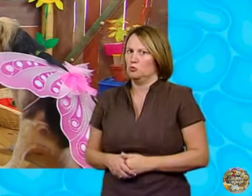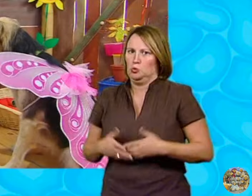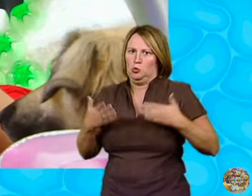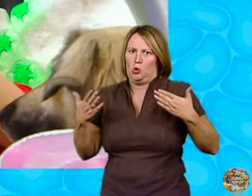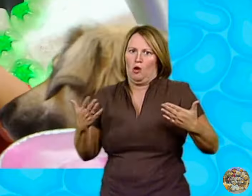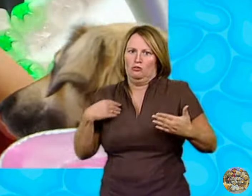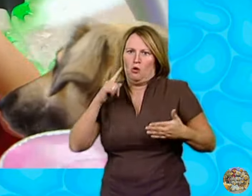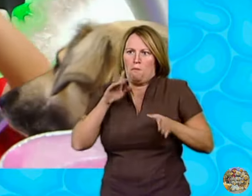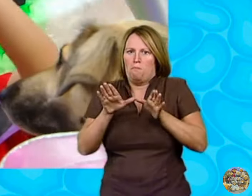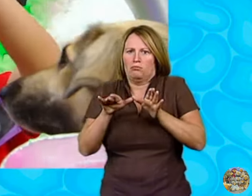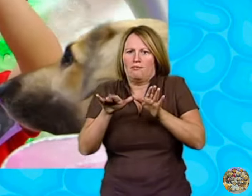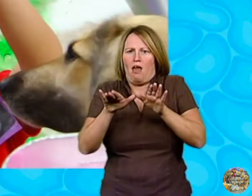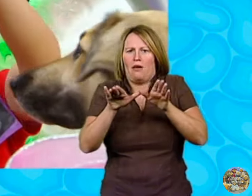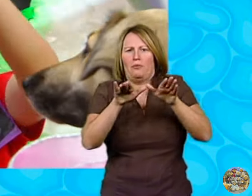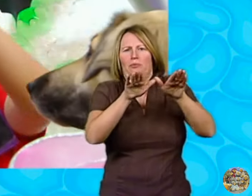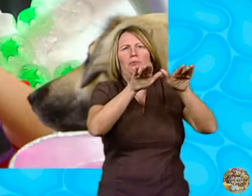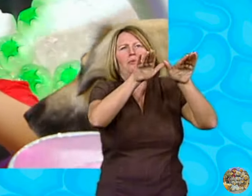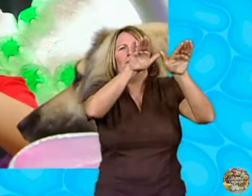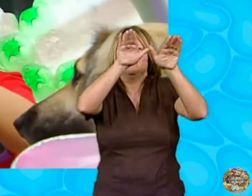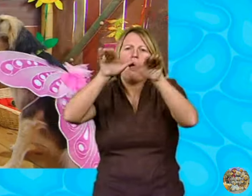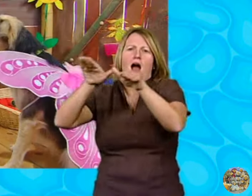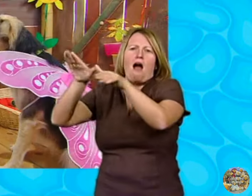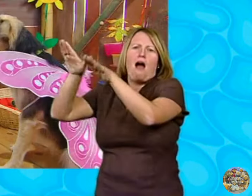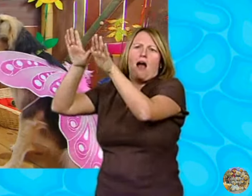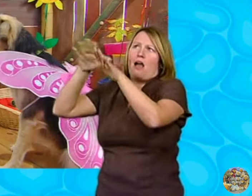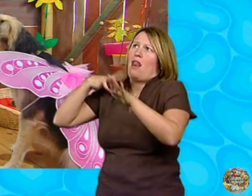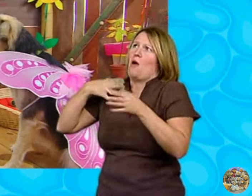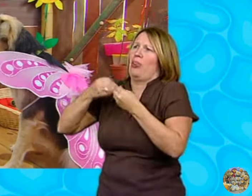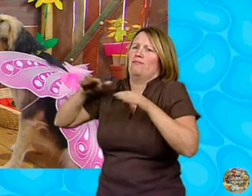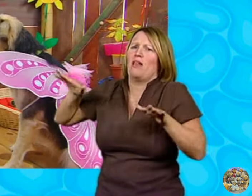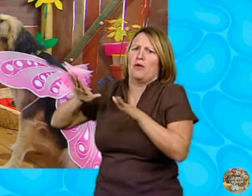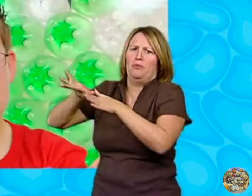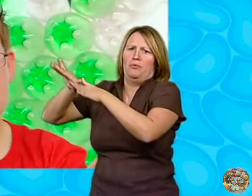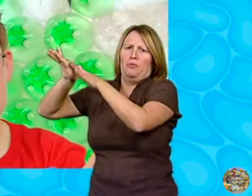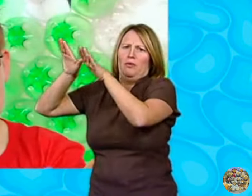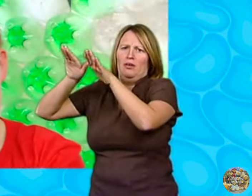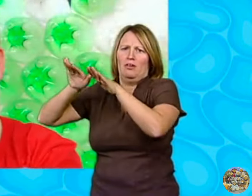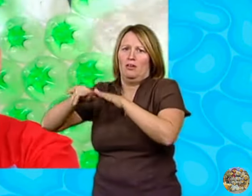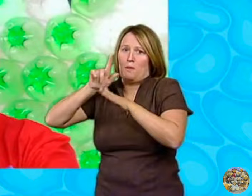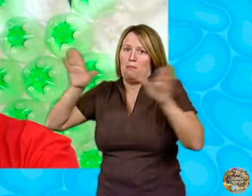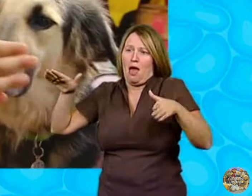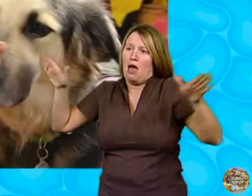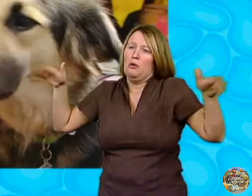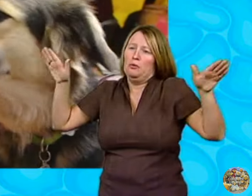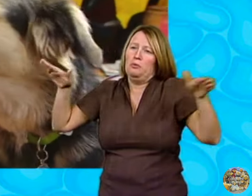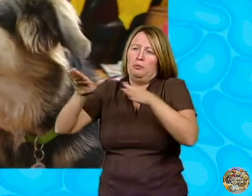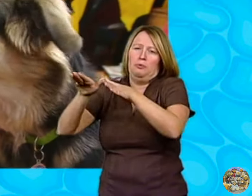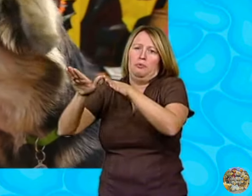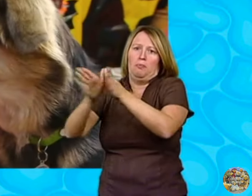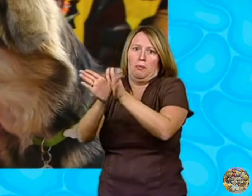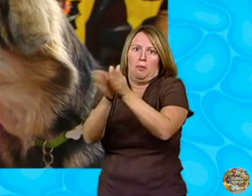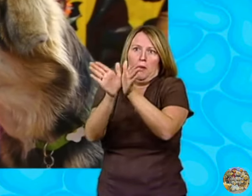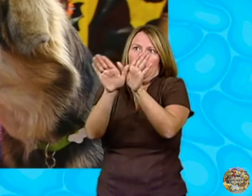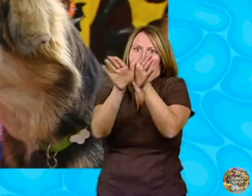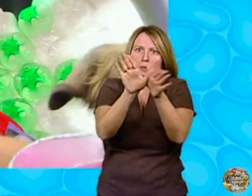Butterfly, flying high towards the sky. I'd love to fly with you, said I. But the butterfly just